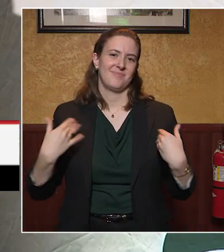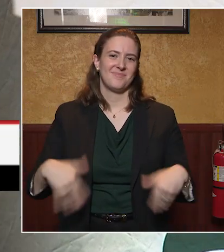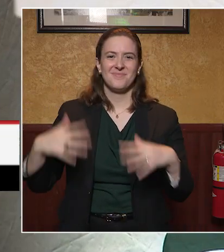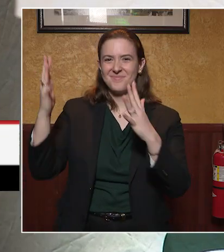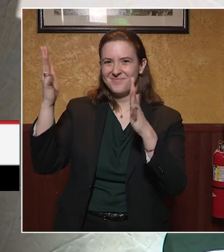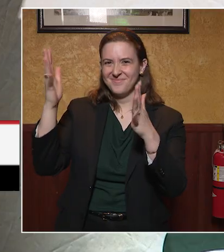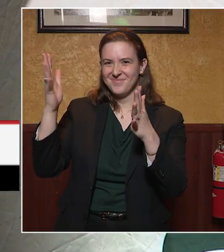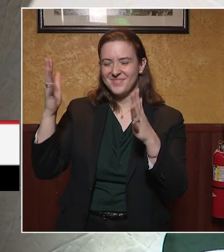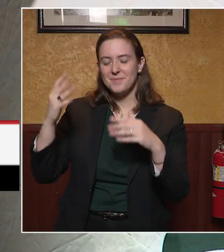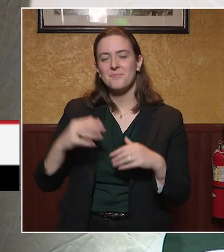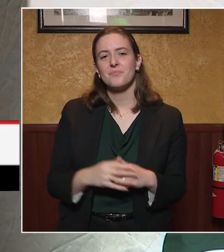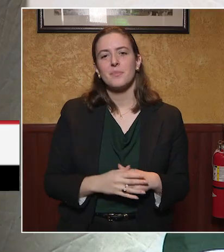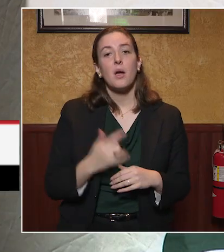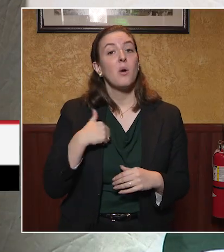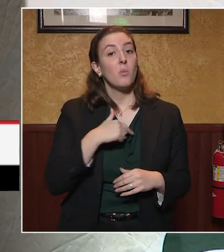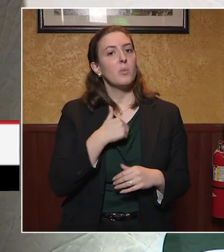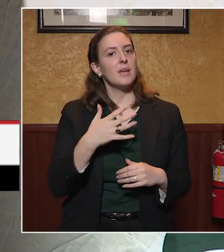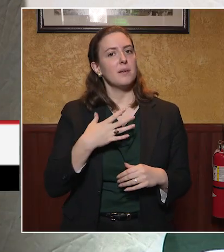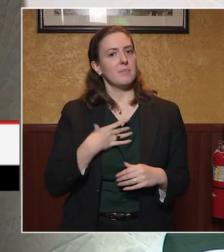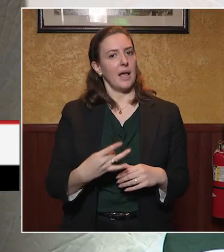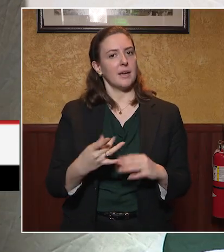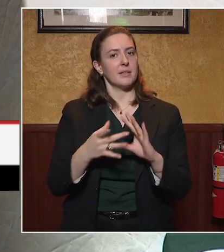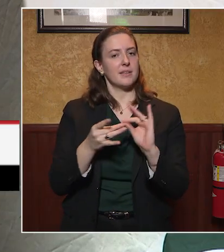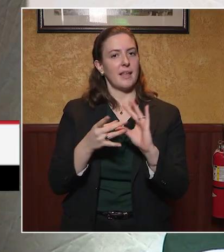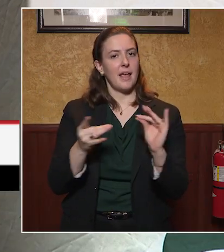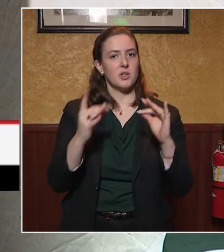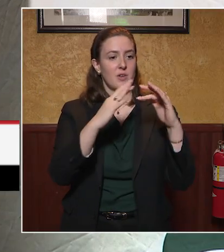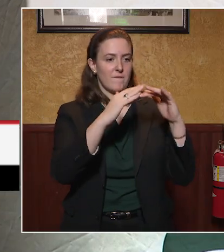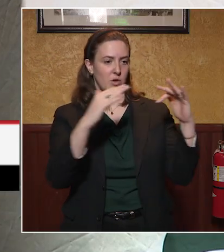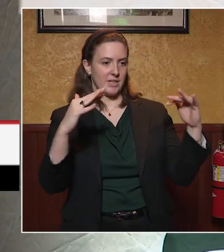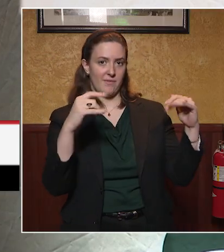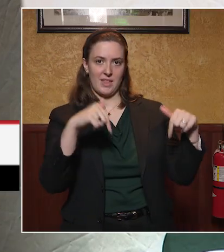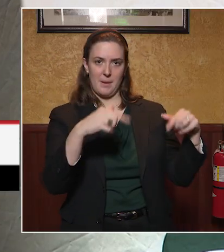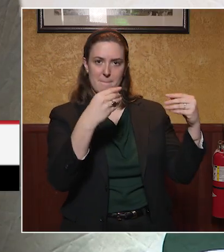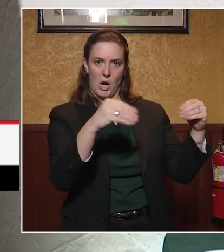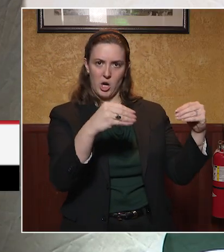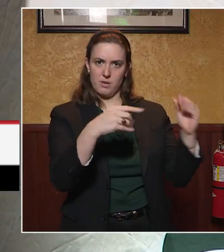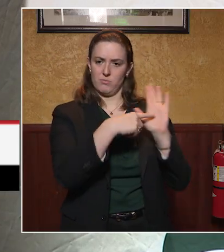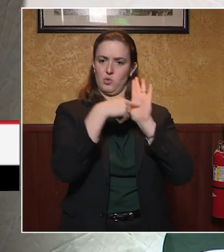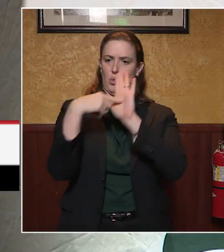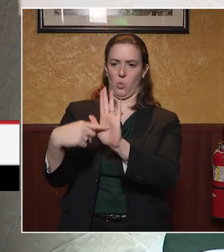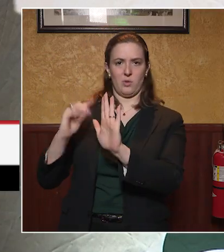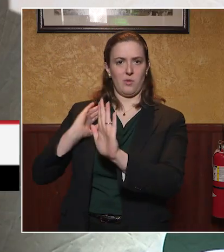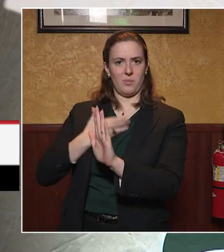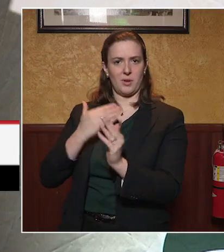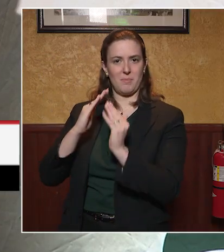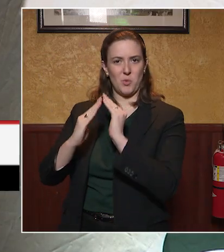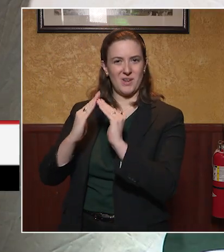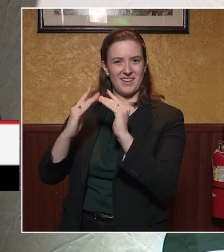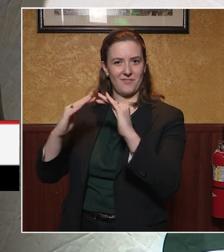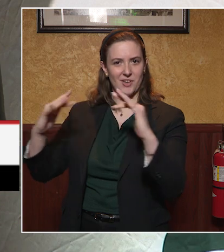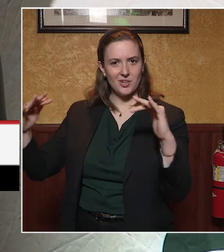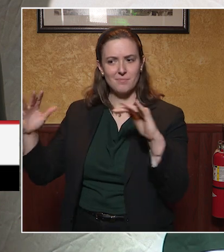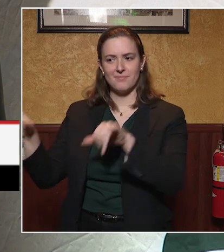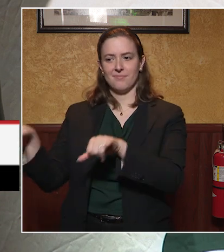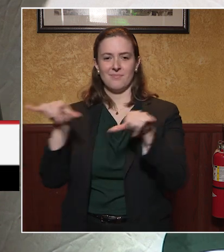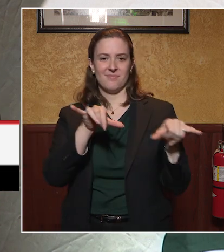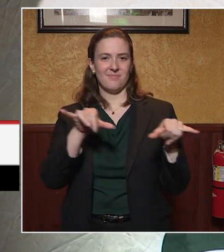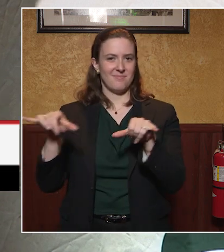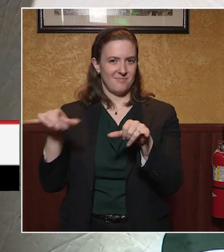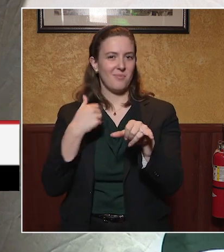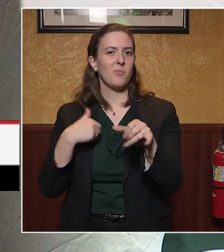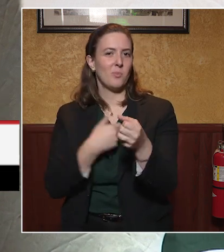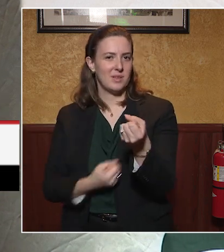We like to say that the diversity of this market reflects the diversity of our beautiful city, and we are proud of that. To help ensure that strong and